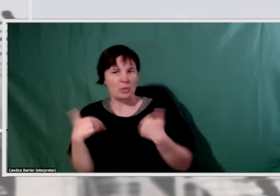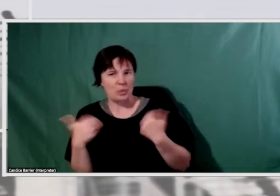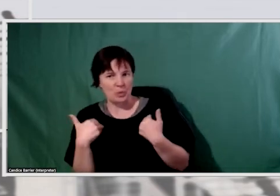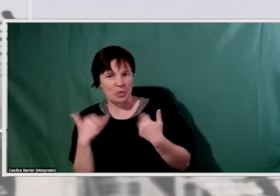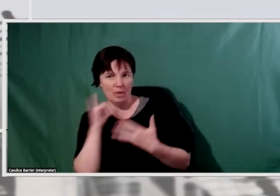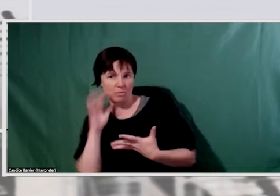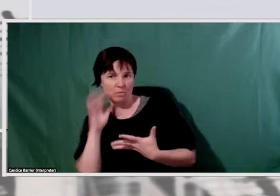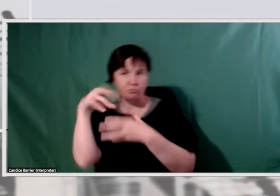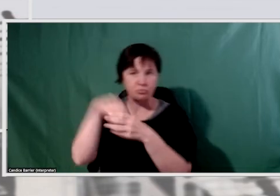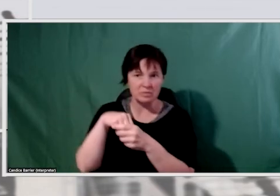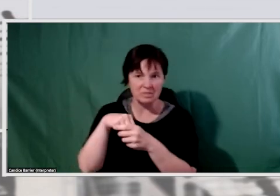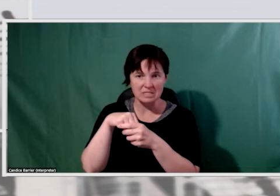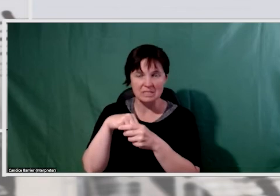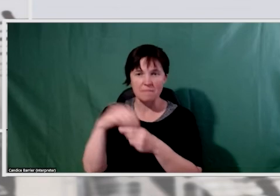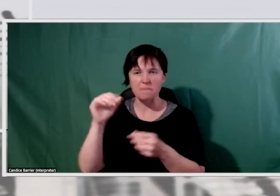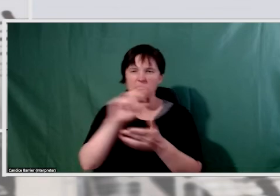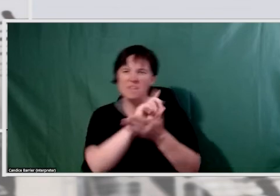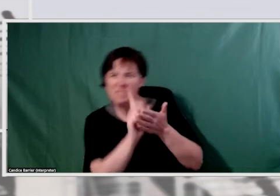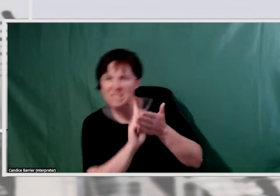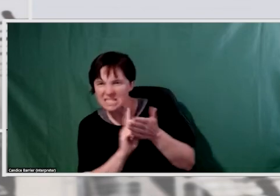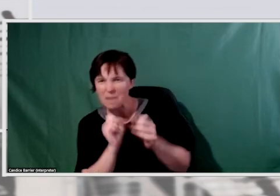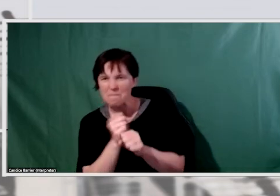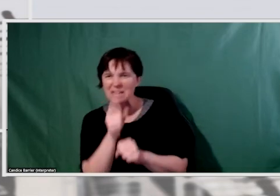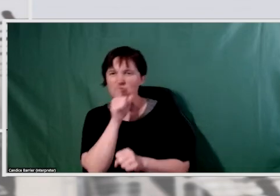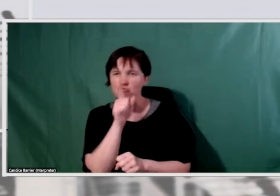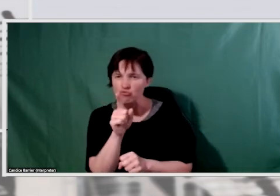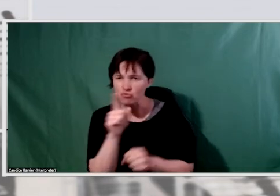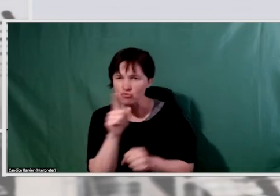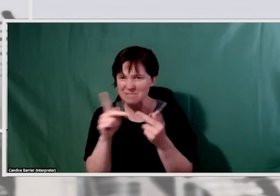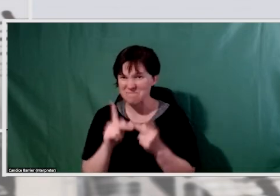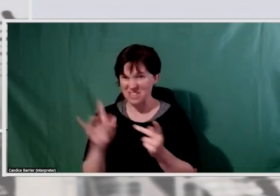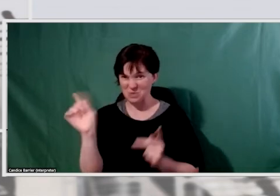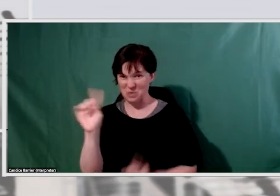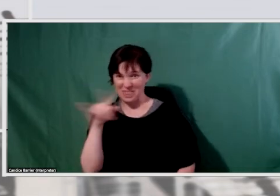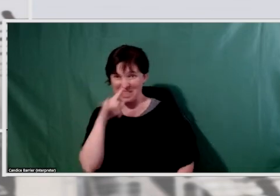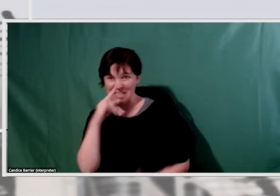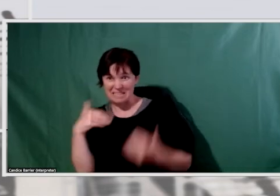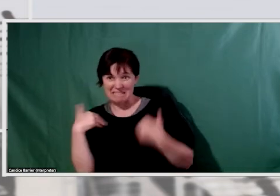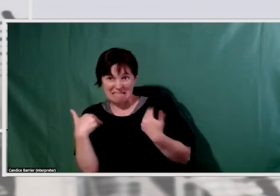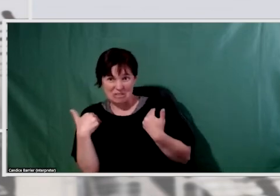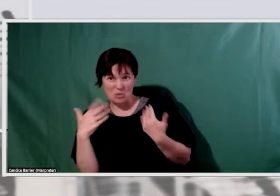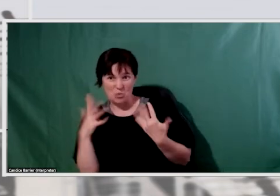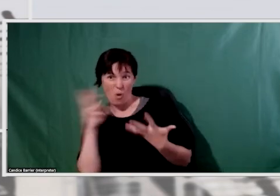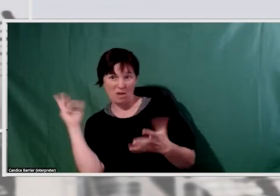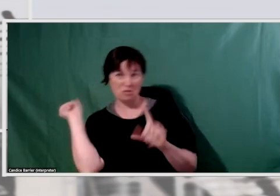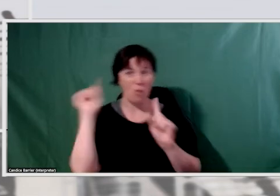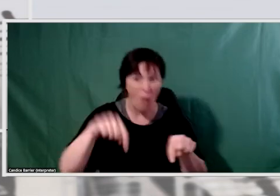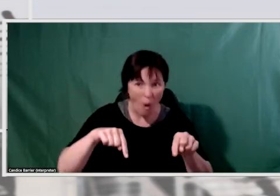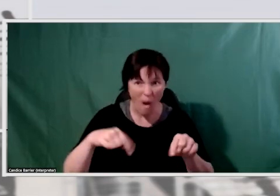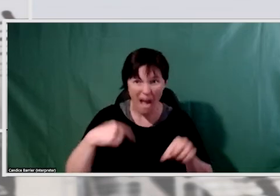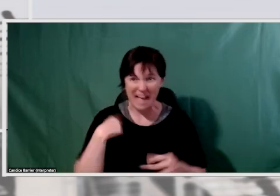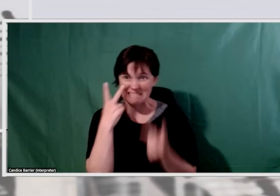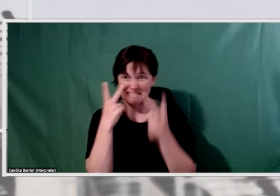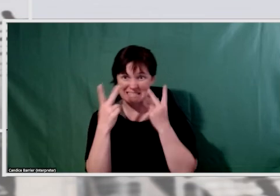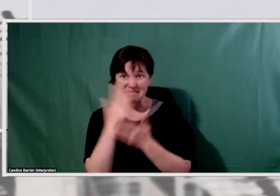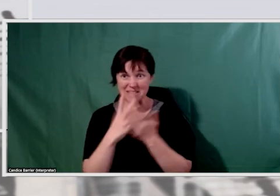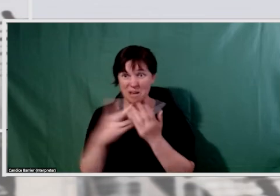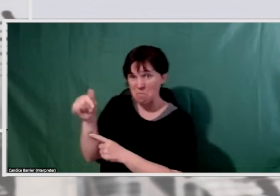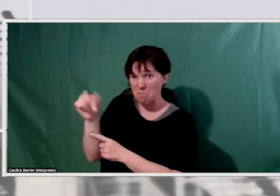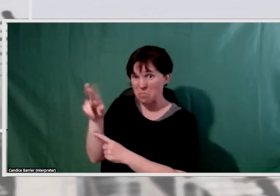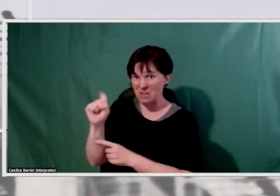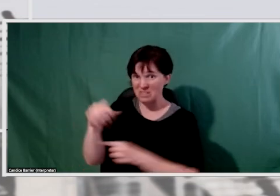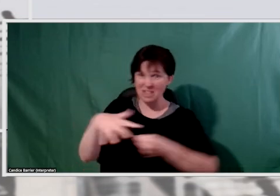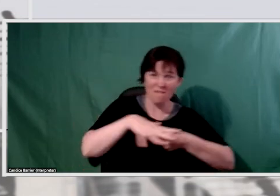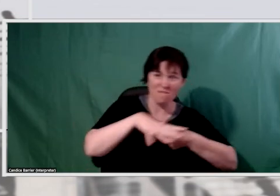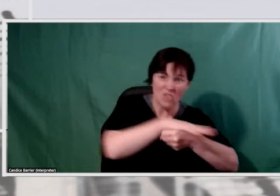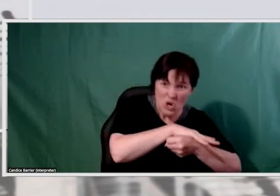as far as even the design process and making sure that it's a place where they even want to be? I see some parks that are completely filled and some